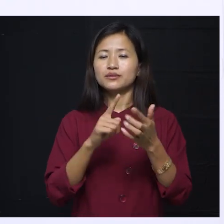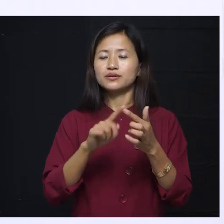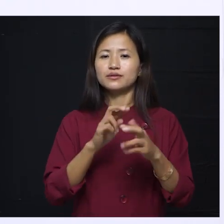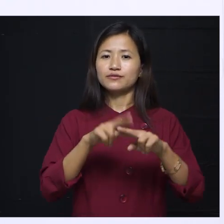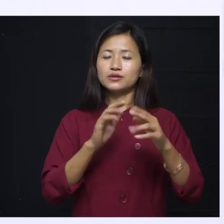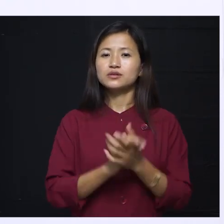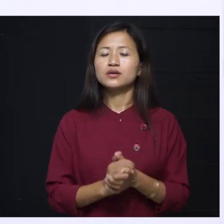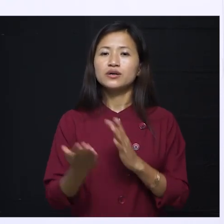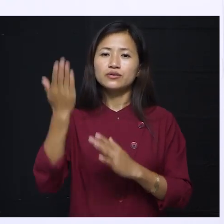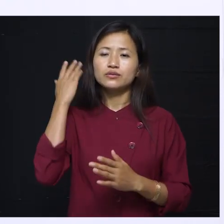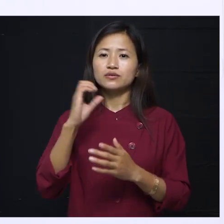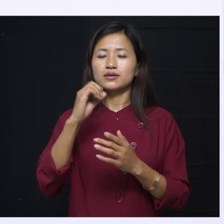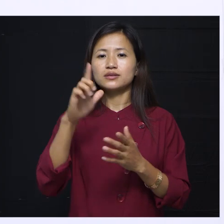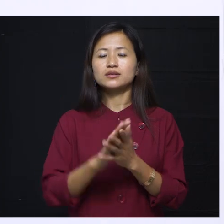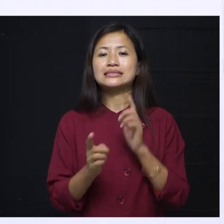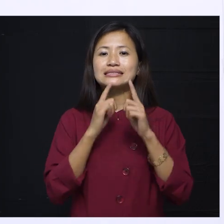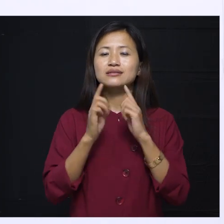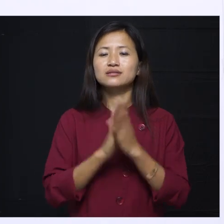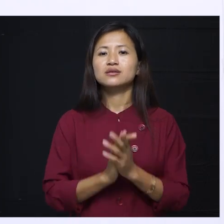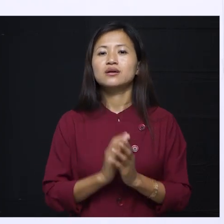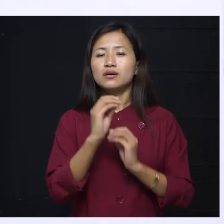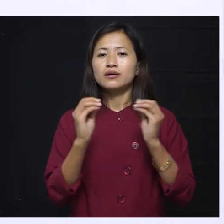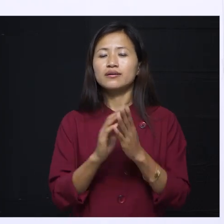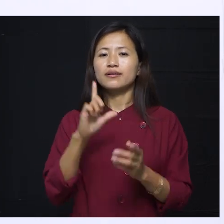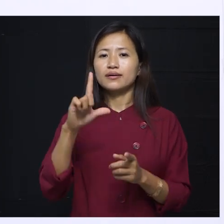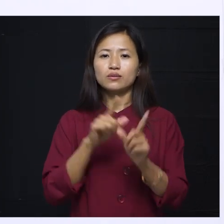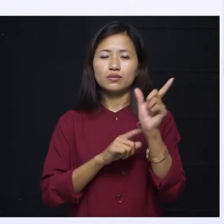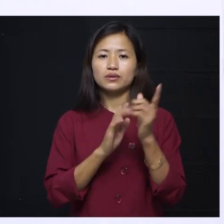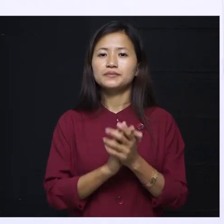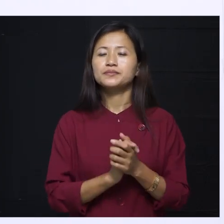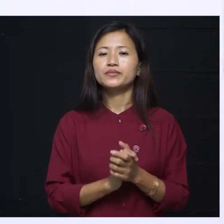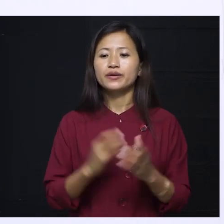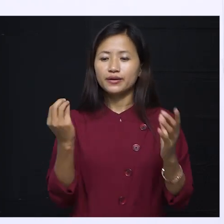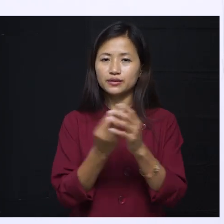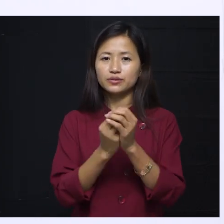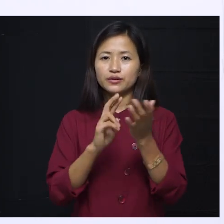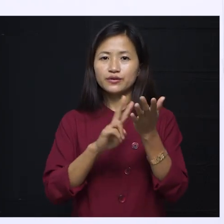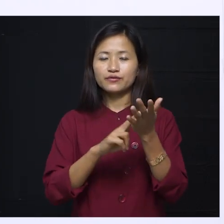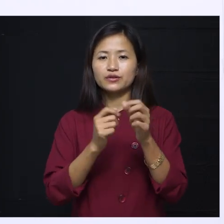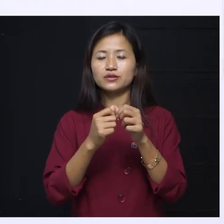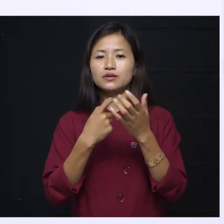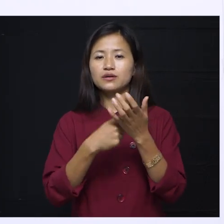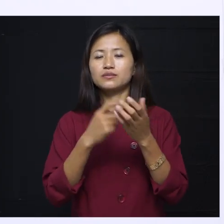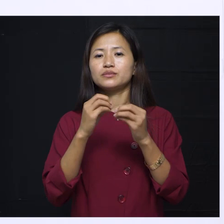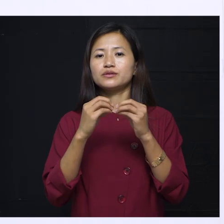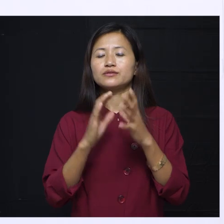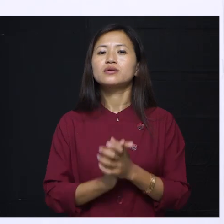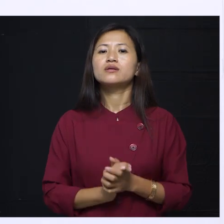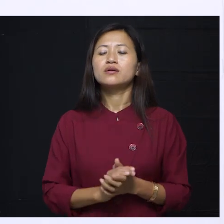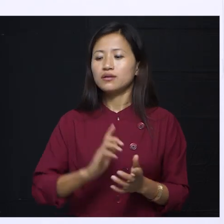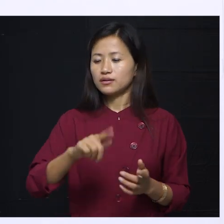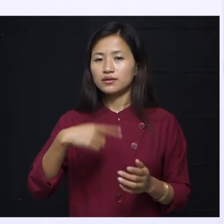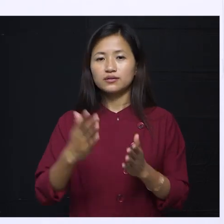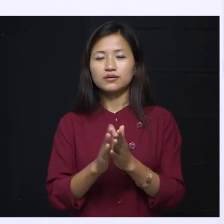in your previous class as well, you have discussed about ly that is added to the verb to make it into an adverb, another